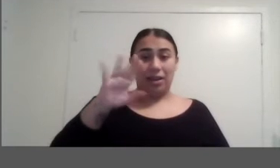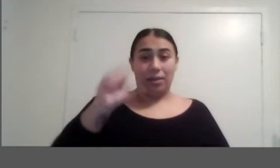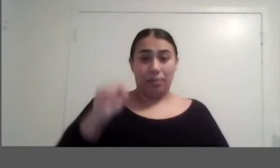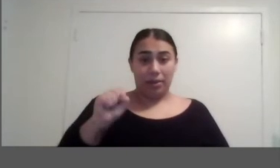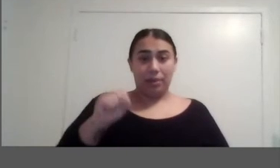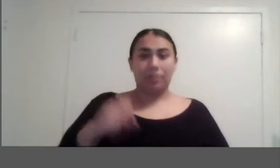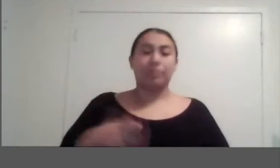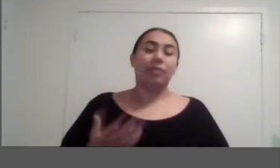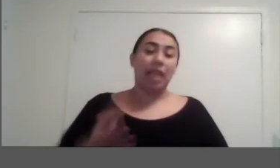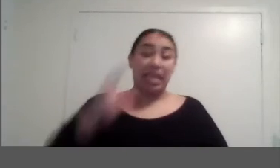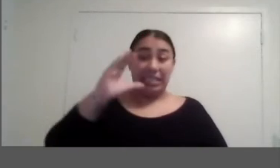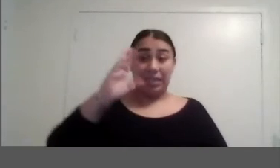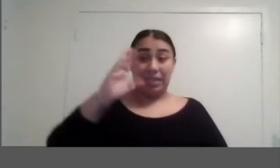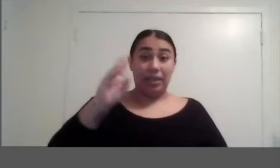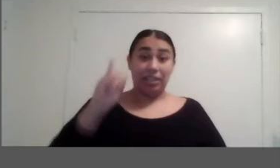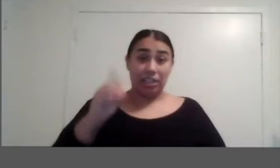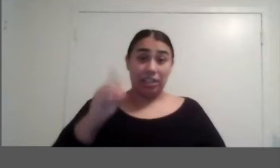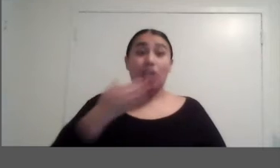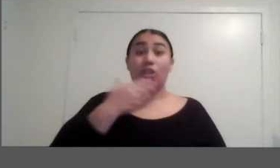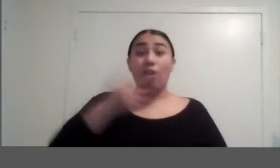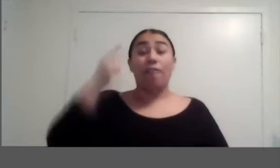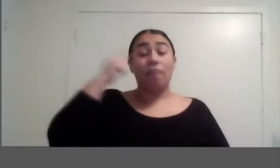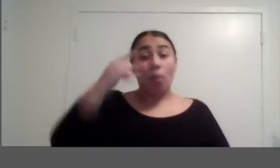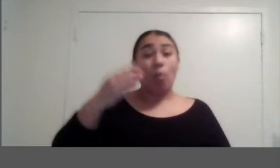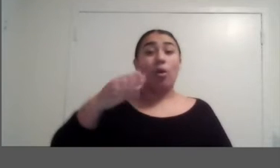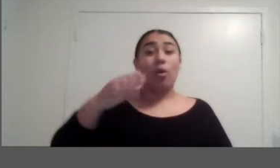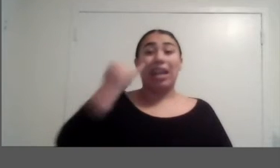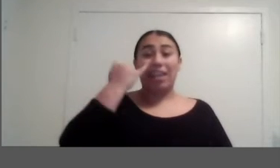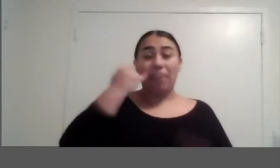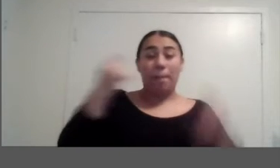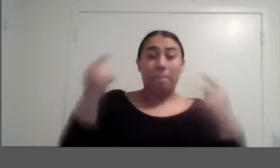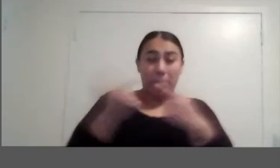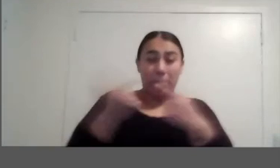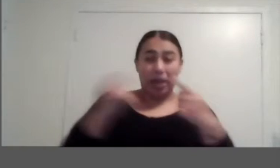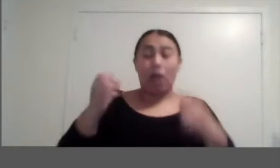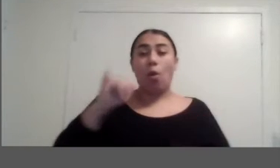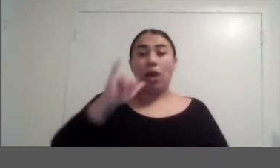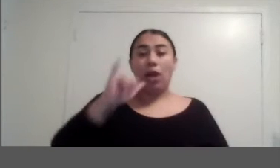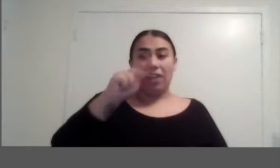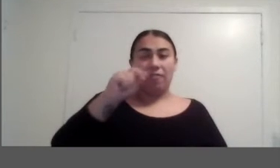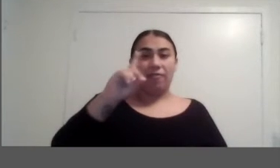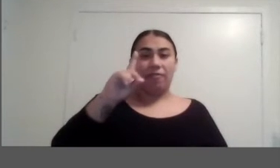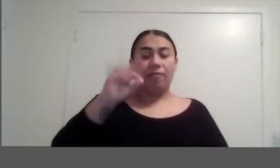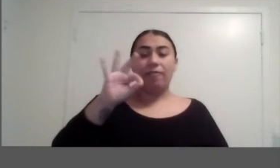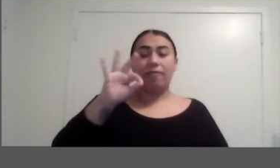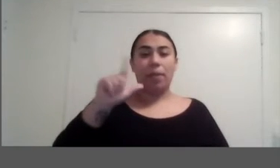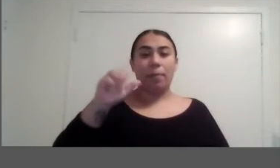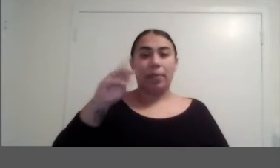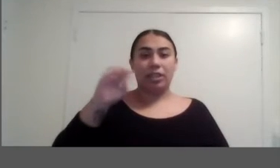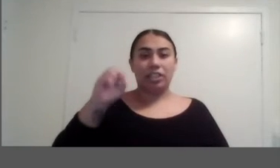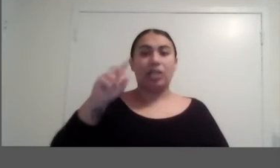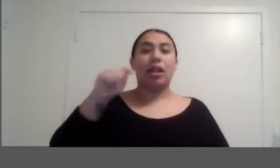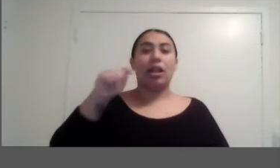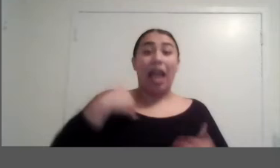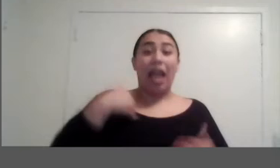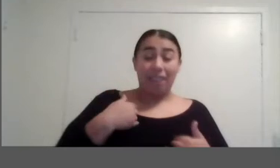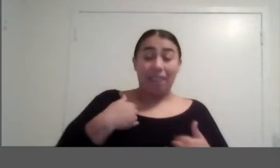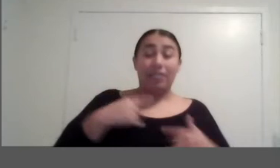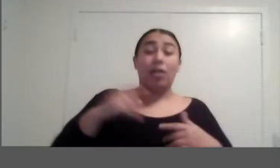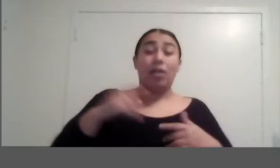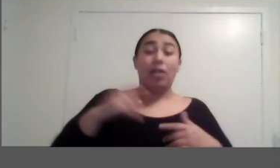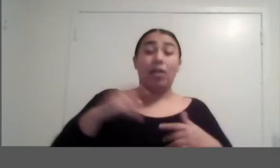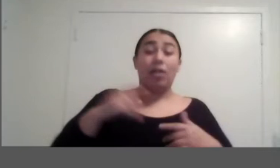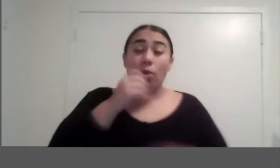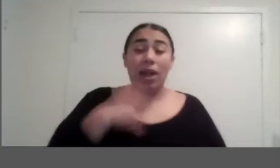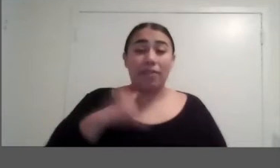to cannabis's and especially CBD's anti-inflammatory and analgesic effects, we commonly prescribe to patients